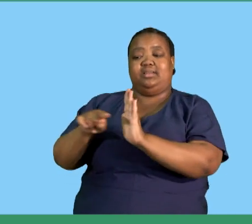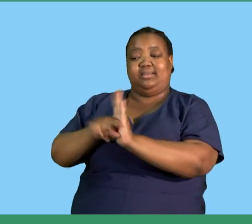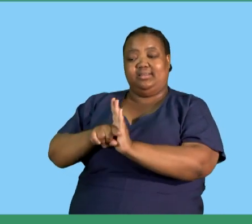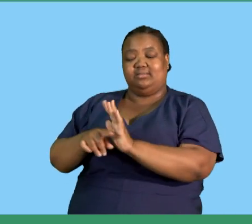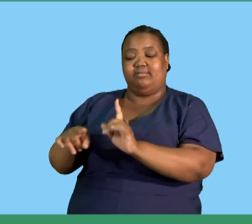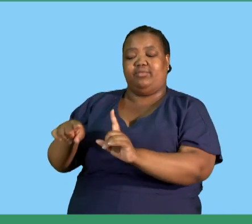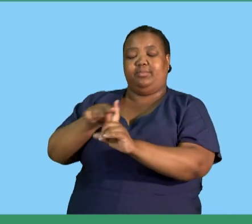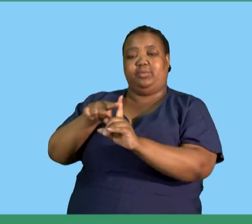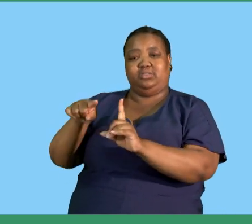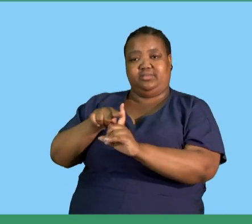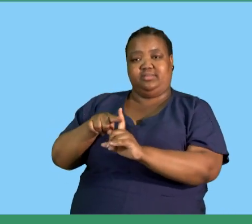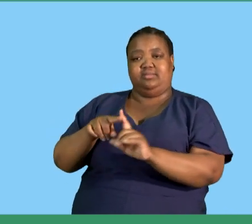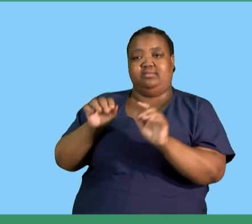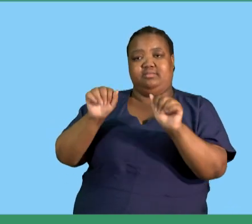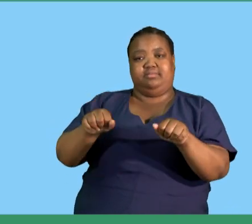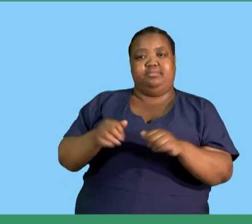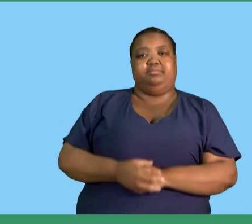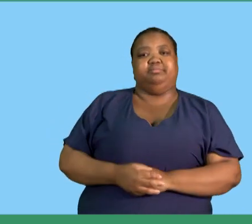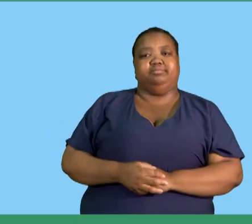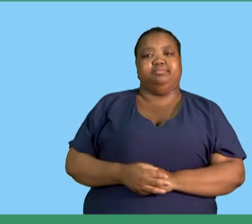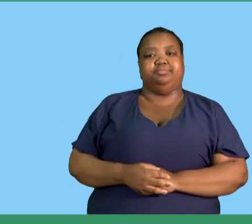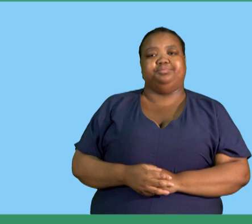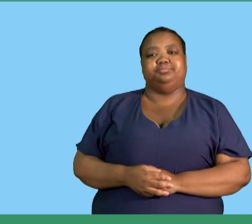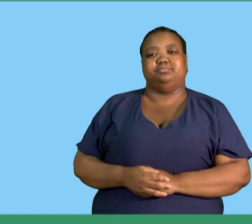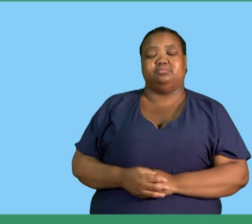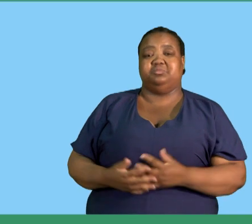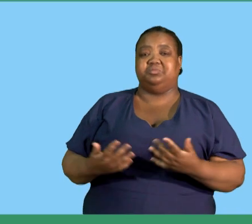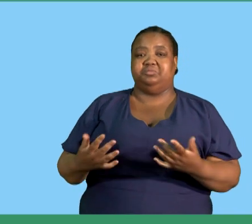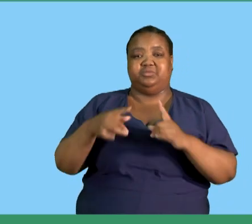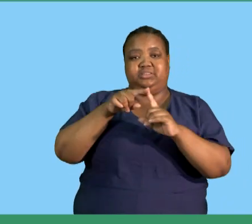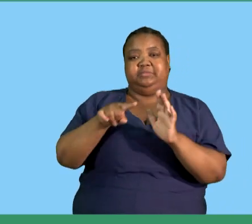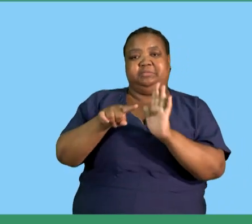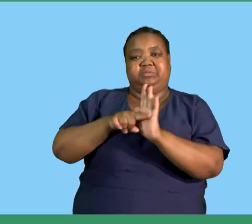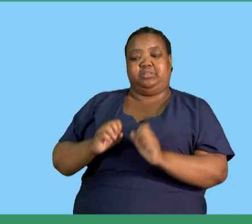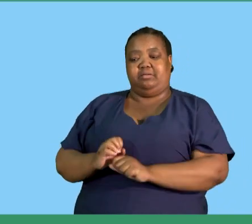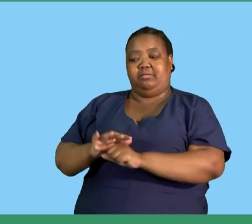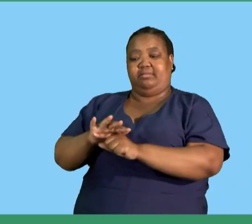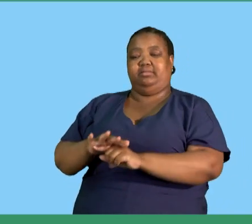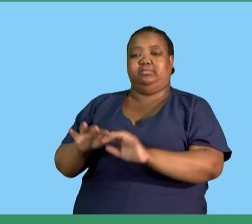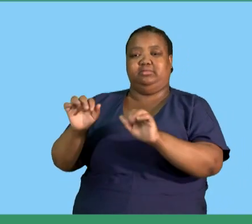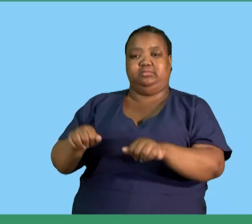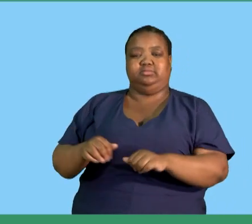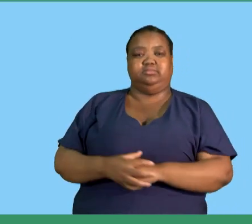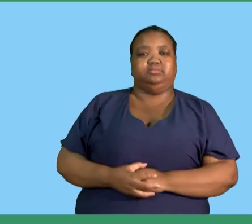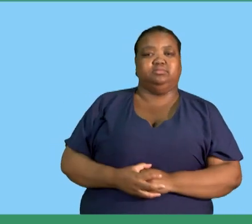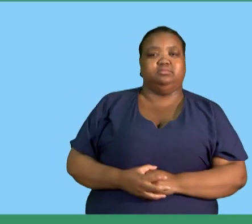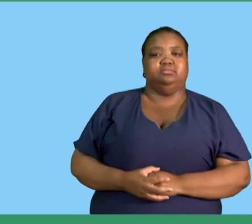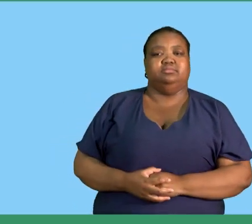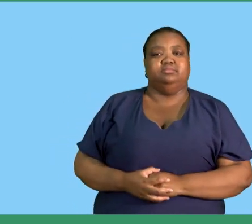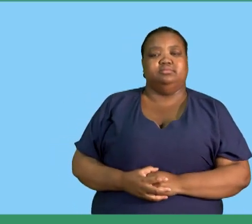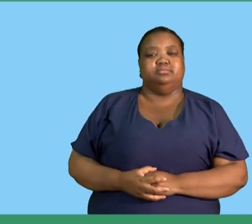refers to the negatives and positives. Or you can say the advantages